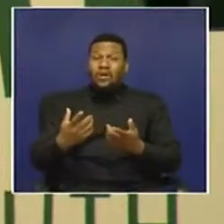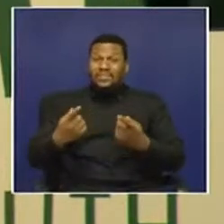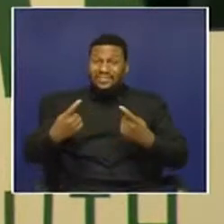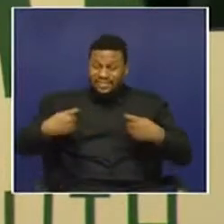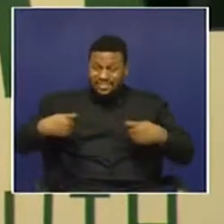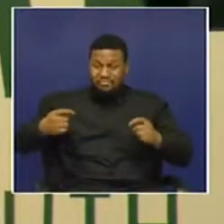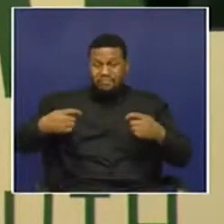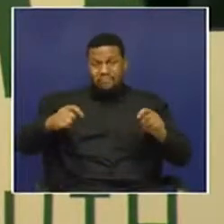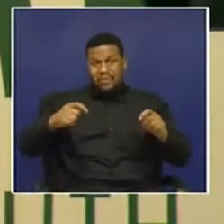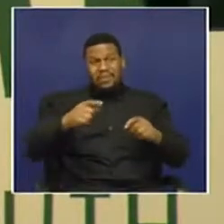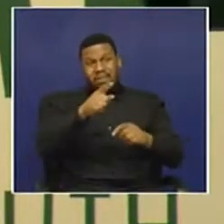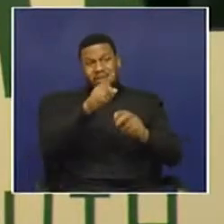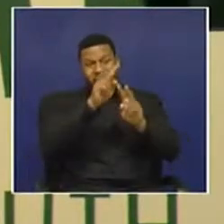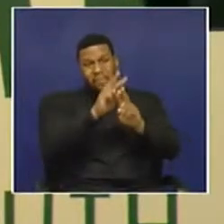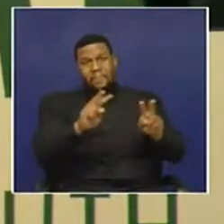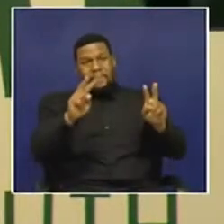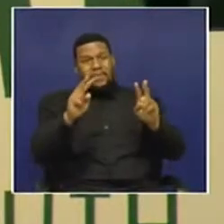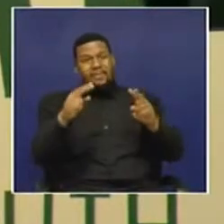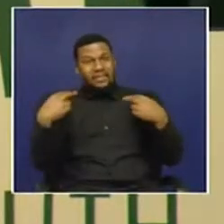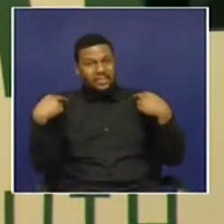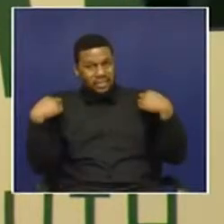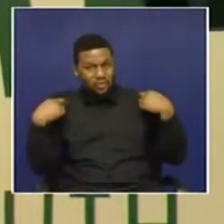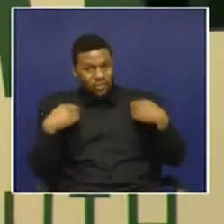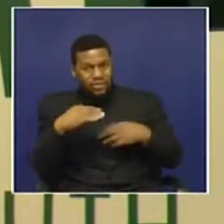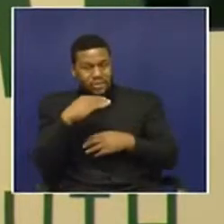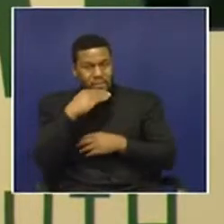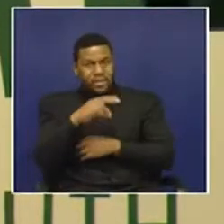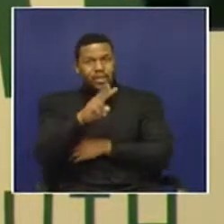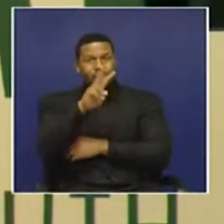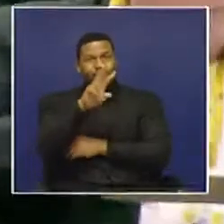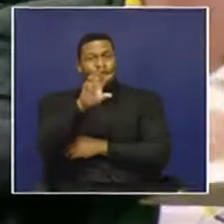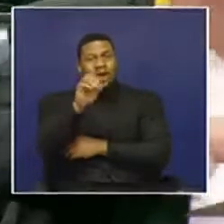from 268.2 billion in